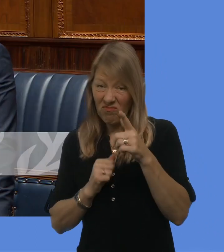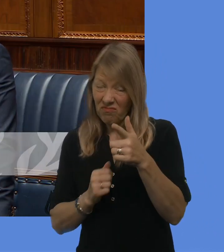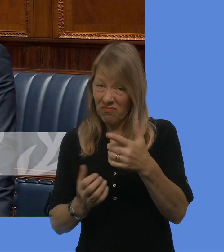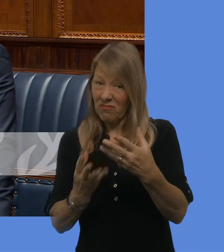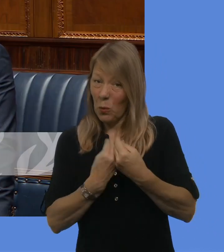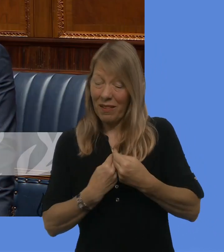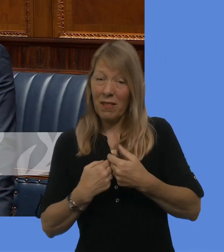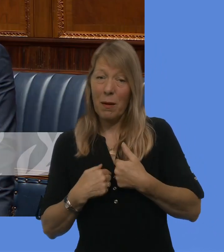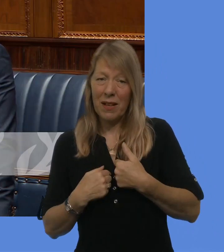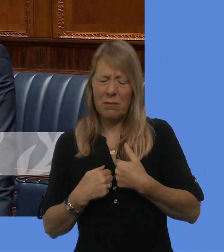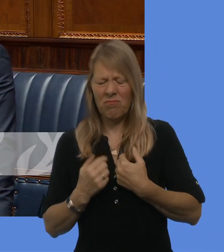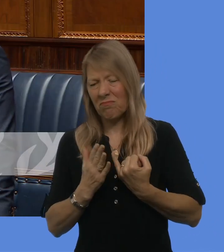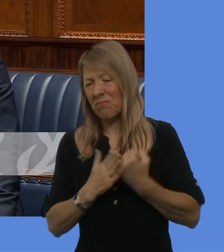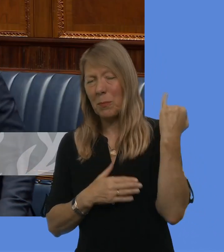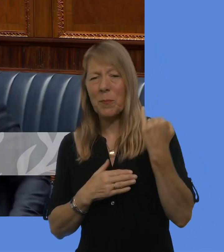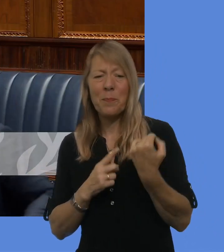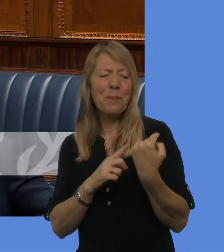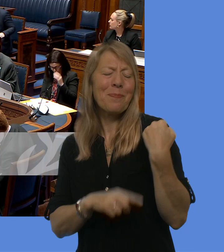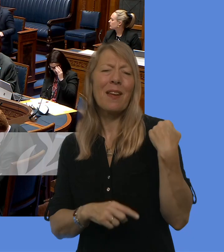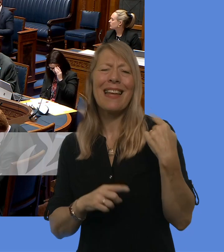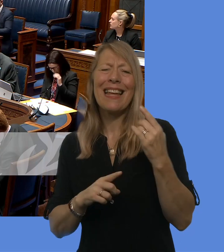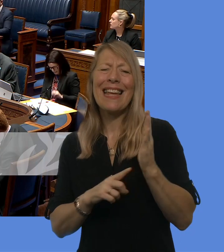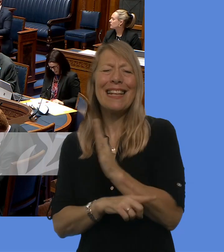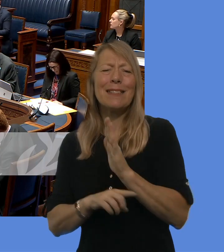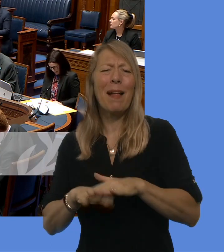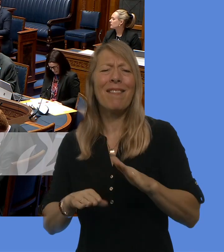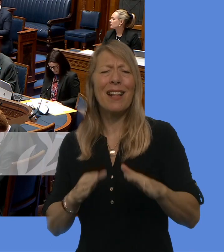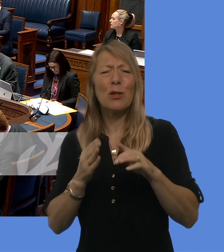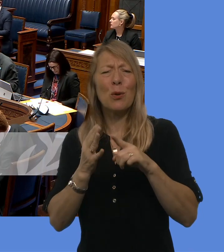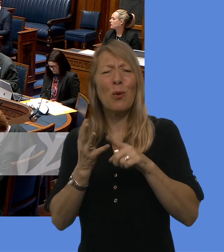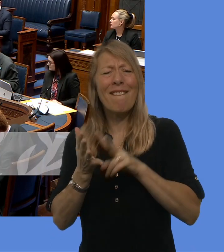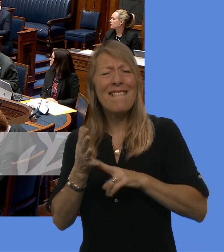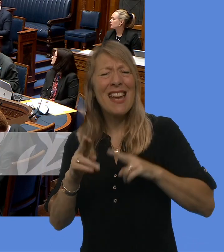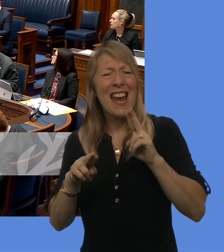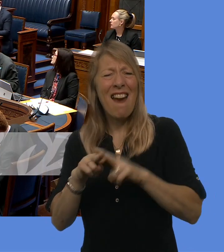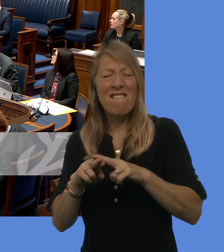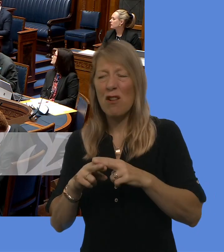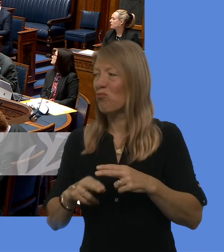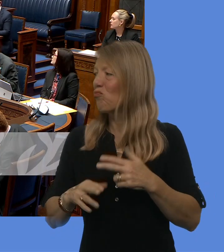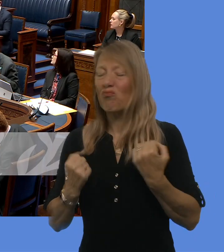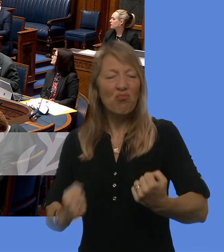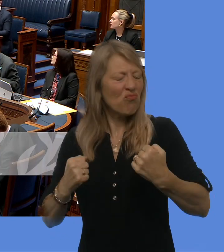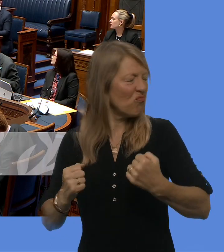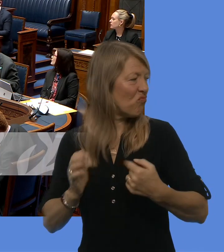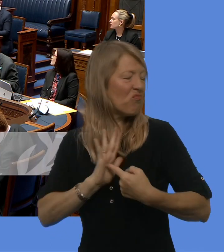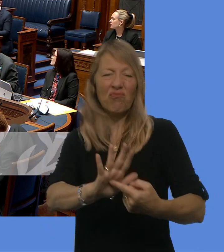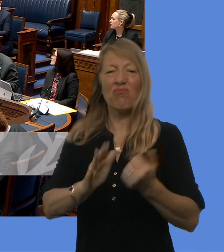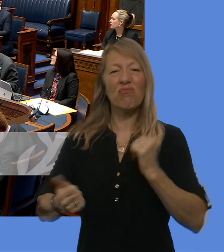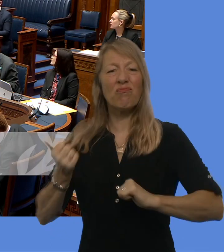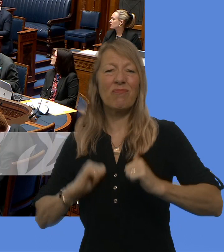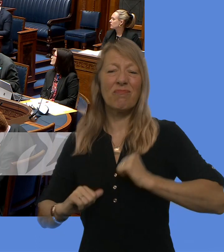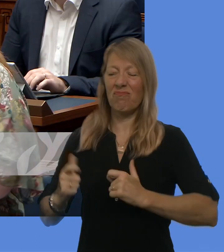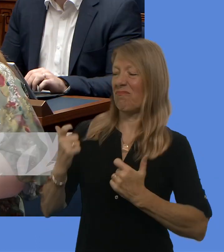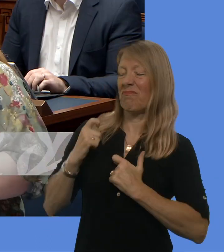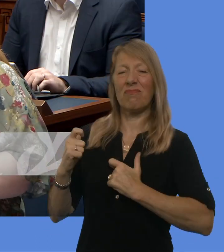strength by the UVF in East Belfast at the weekend? Minister. I would love to say I have pleasure in doing so, but I have no pleasure in doing so. I think it